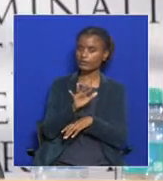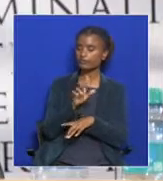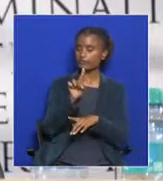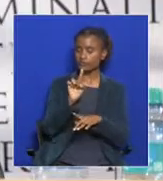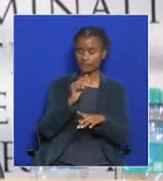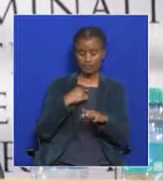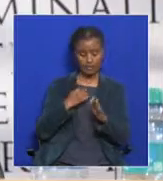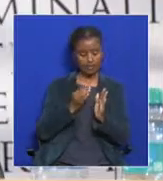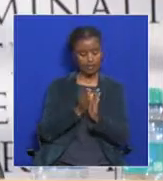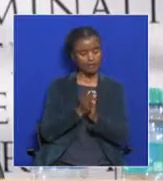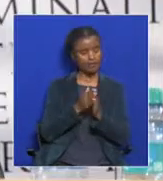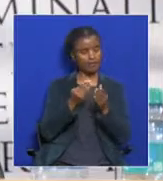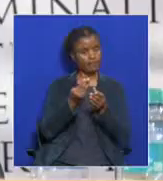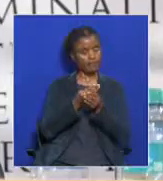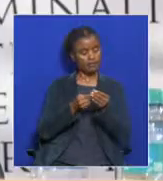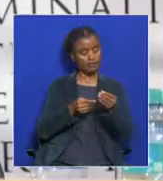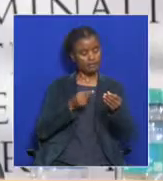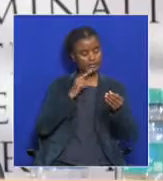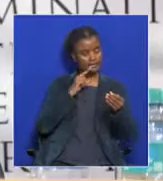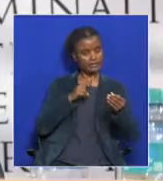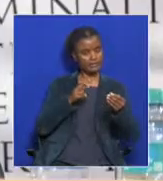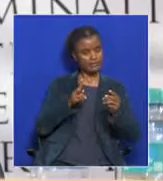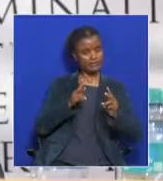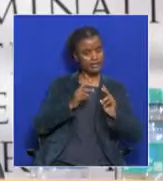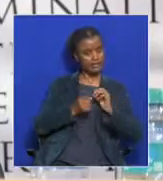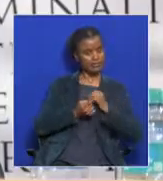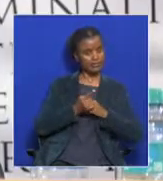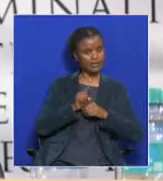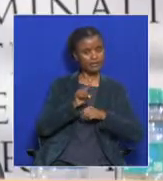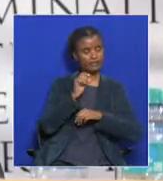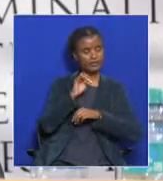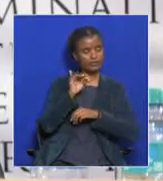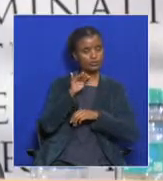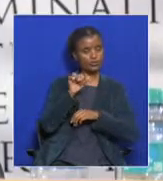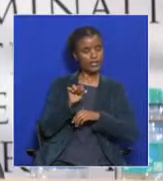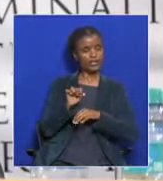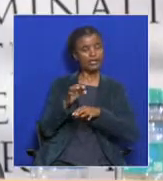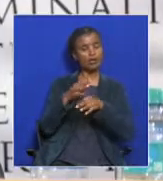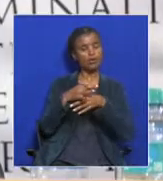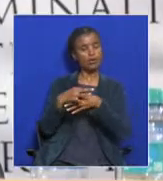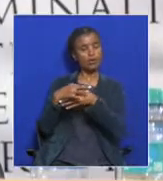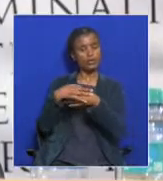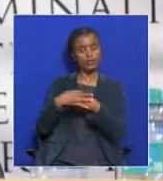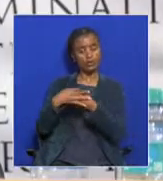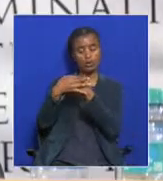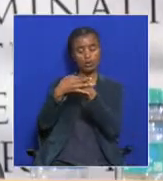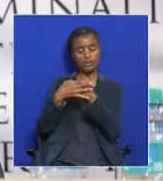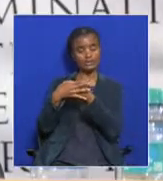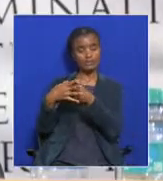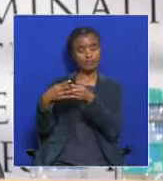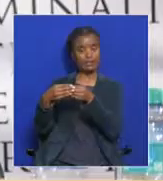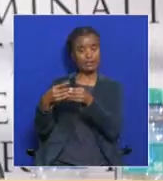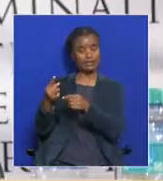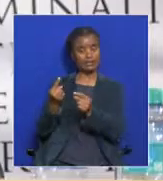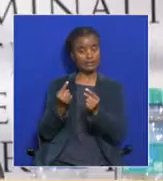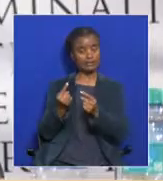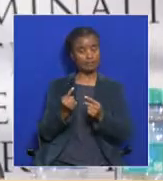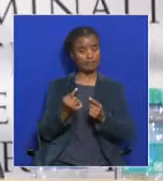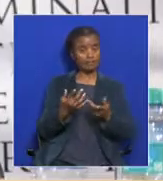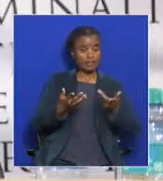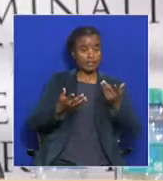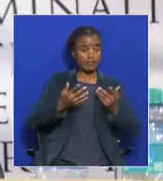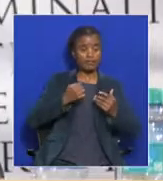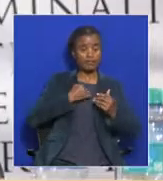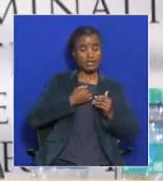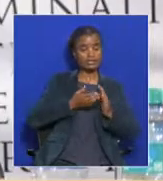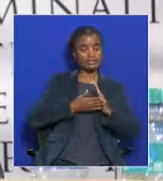1st of July where these Hawks members came, because I, maybe stupidly on my part, would expect her to have had an